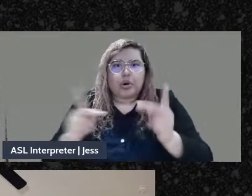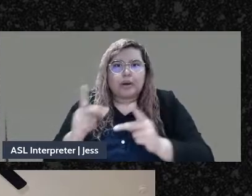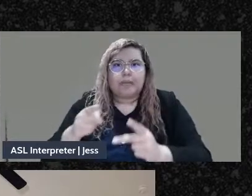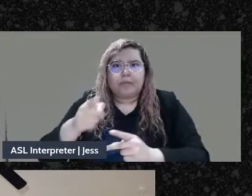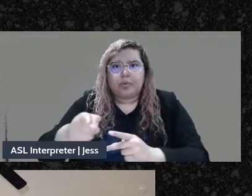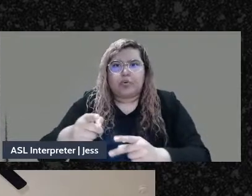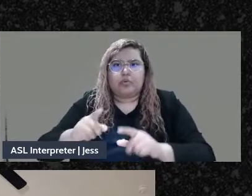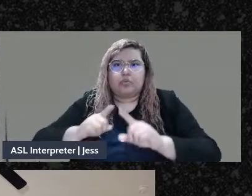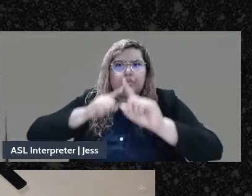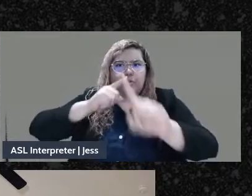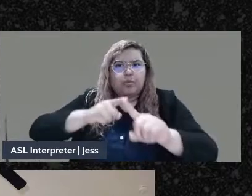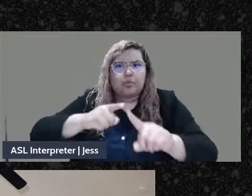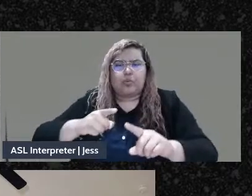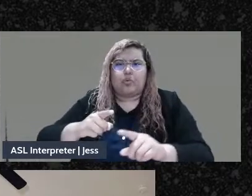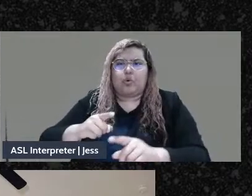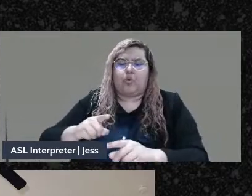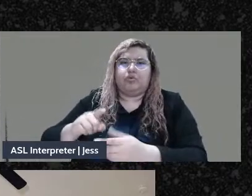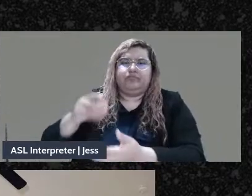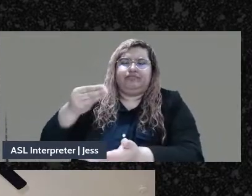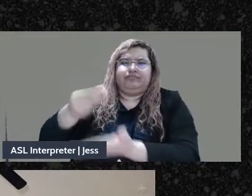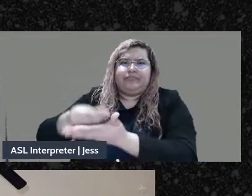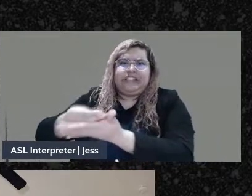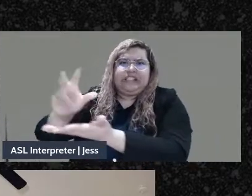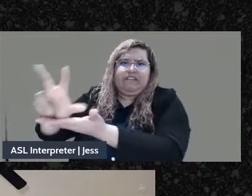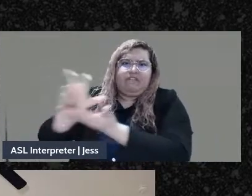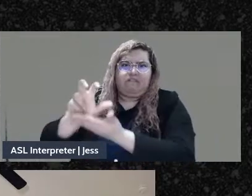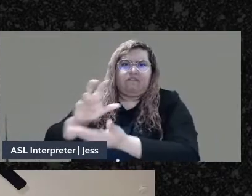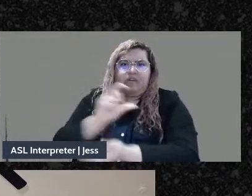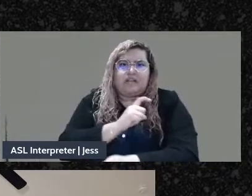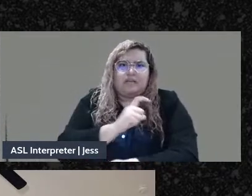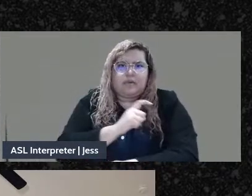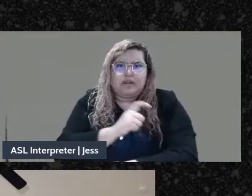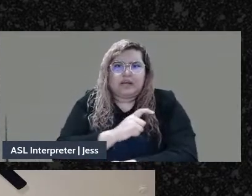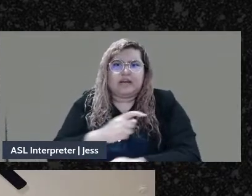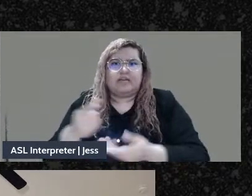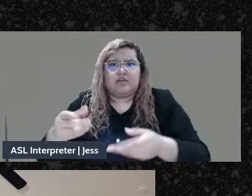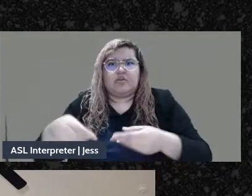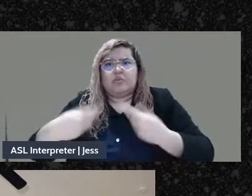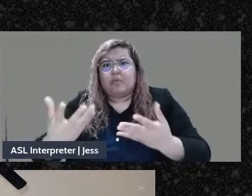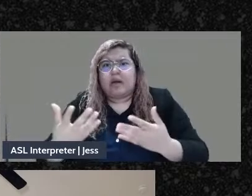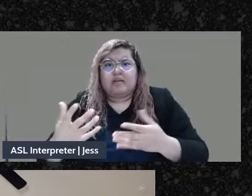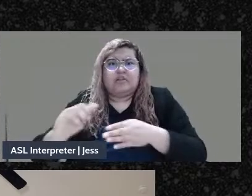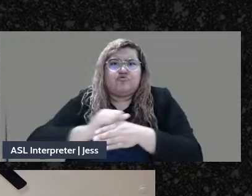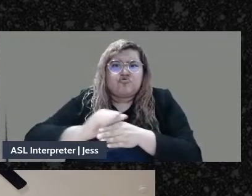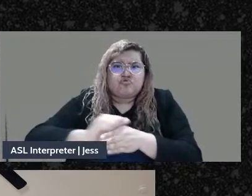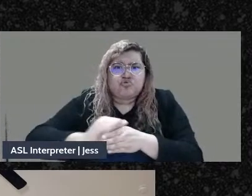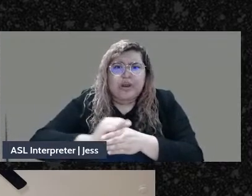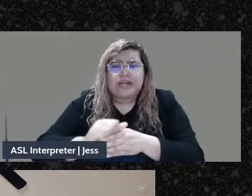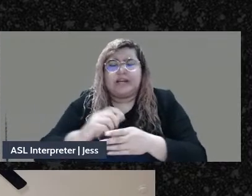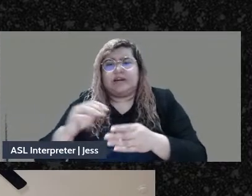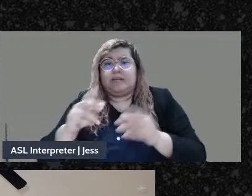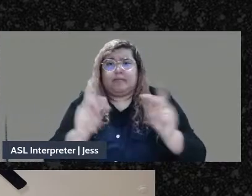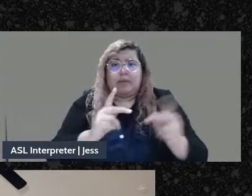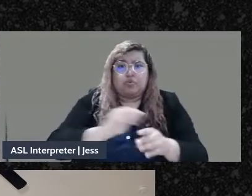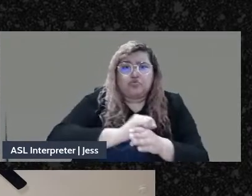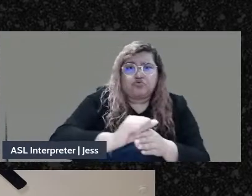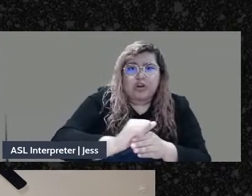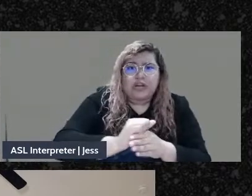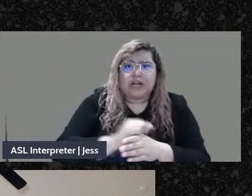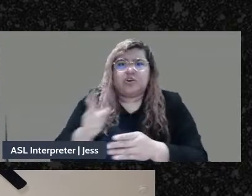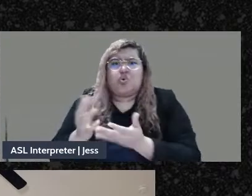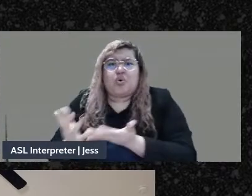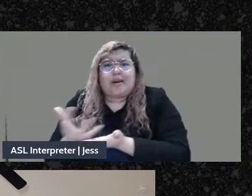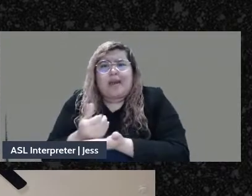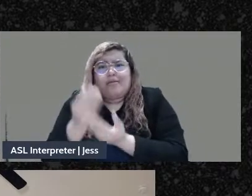Interrupting Criminalization. You've been providing trainings for people about like how to do this work, how to gather the data, how to deal with the police unions, just like all of